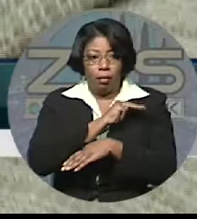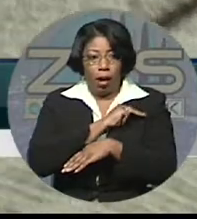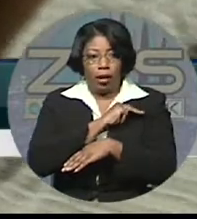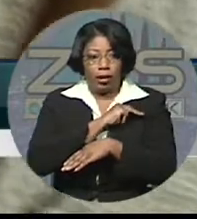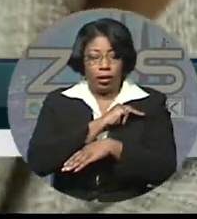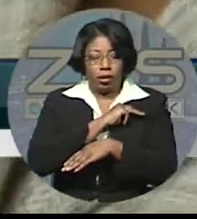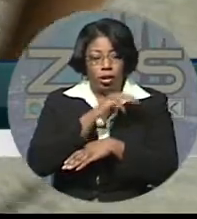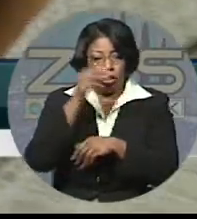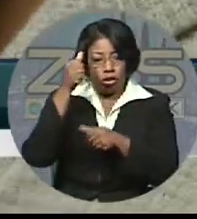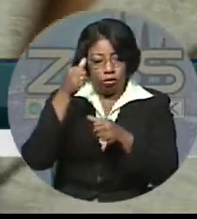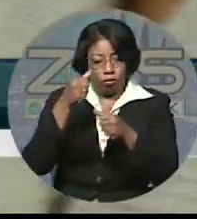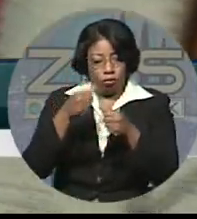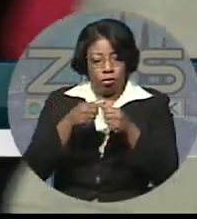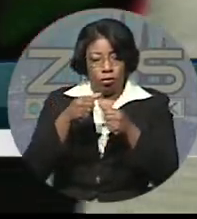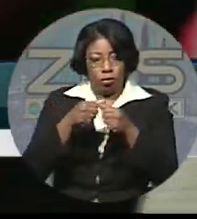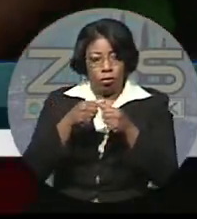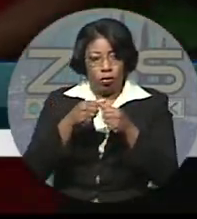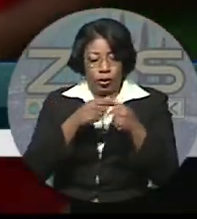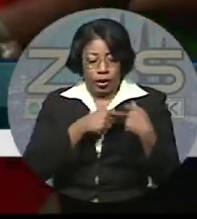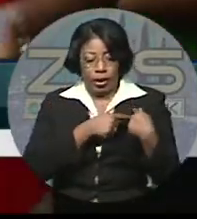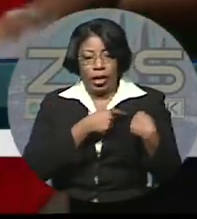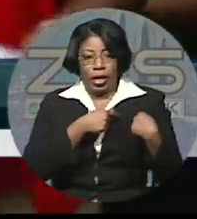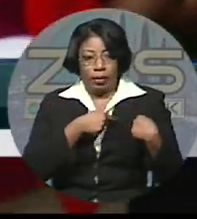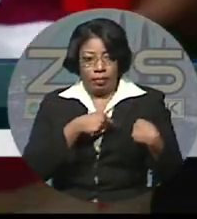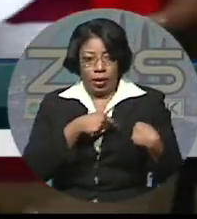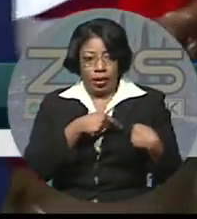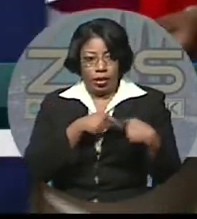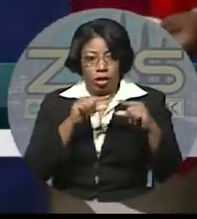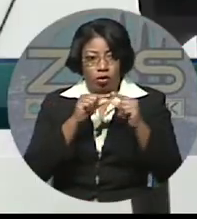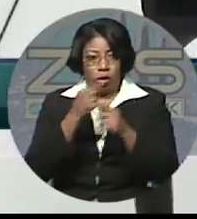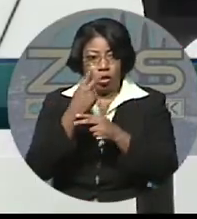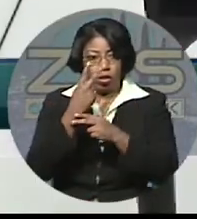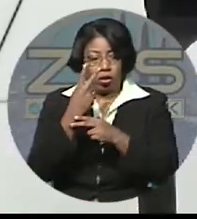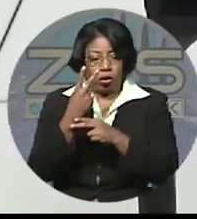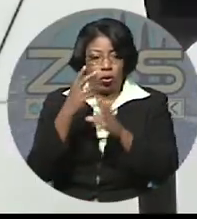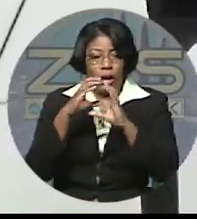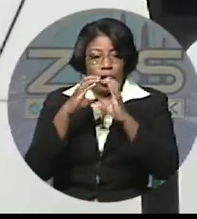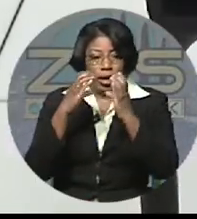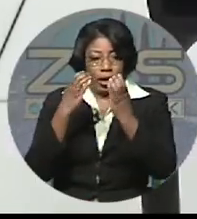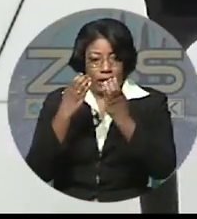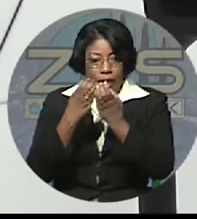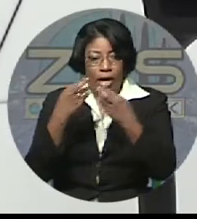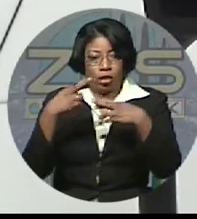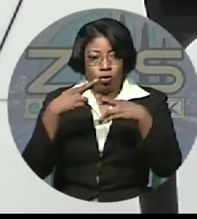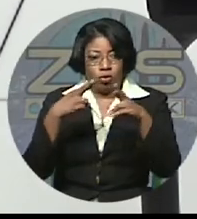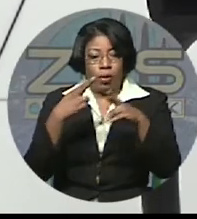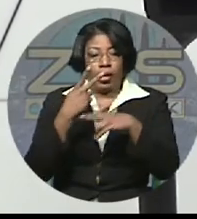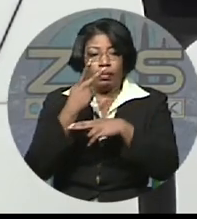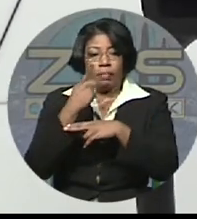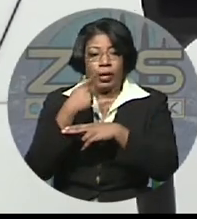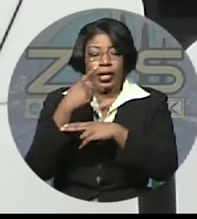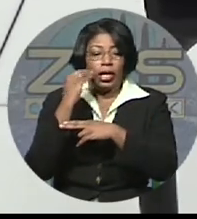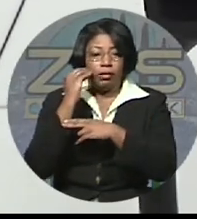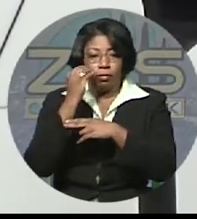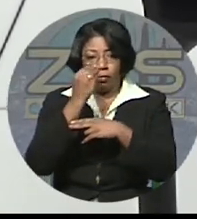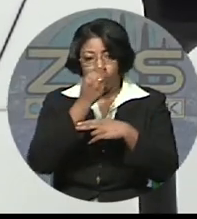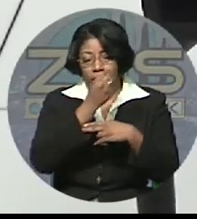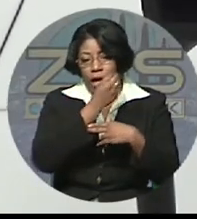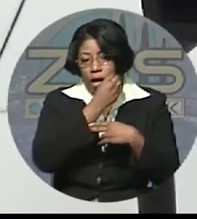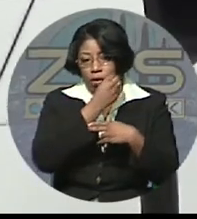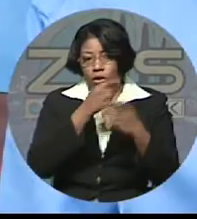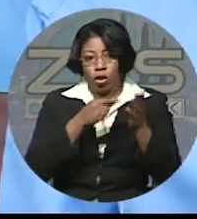is memorialized even in pins. Her grade 2 classroom desk draped in pink, hearts and flowers, a signal of her